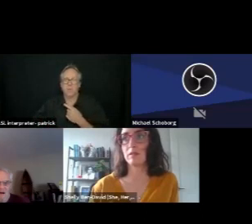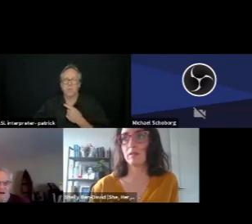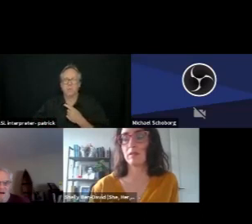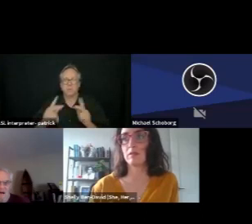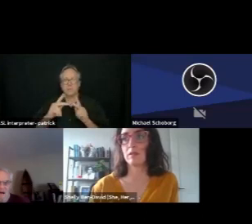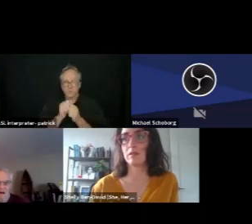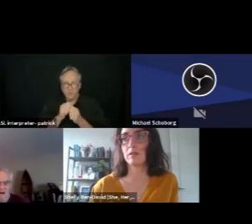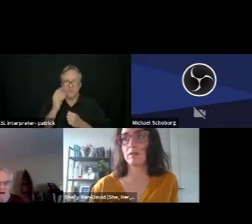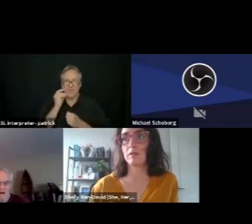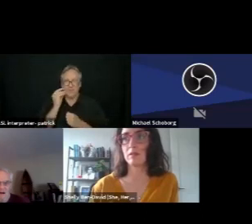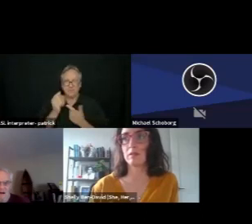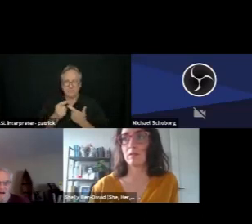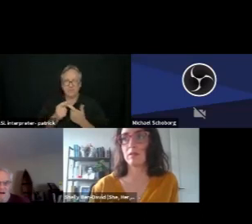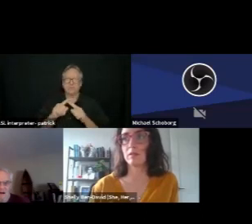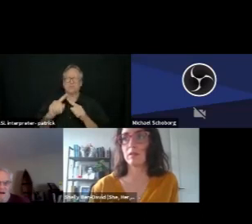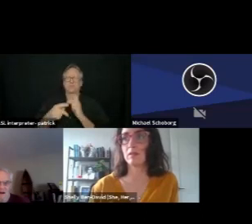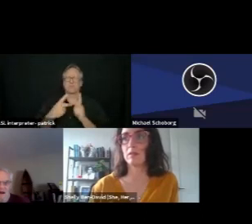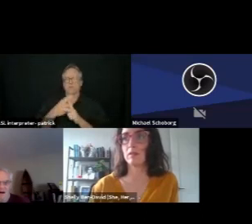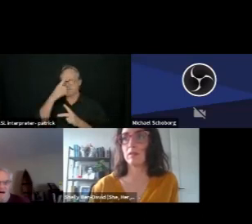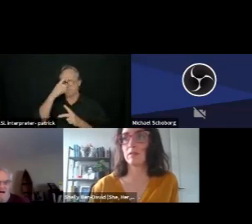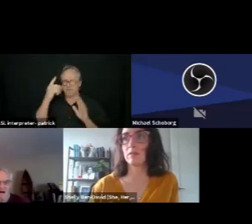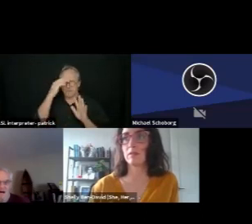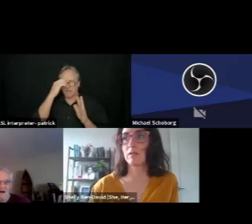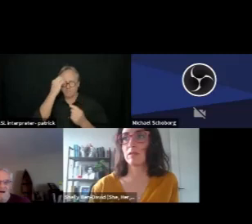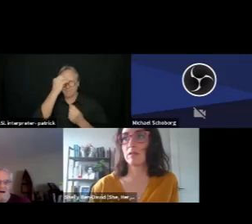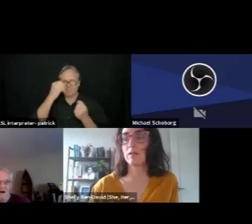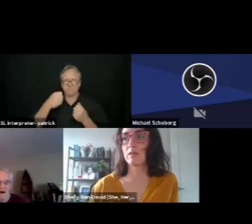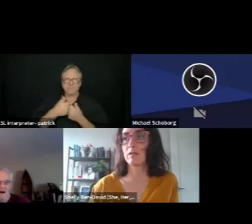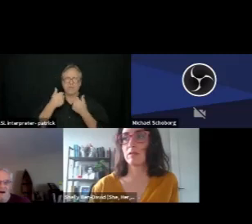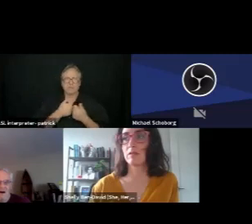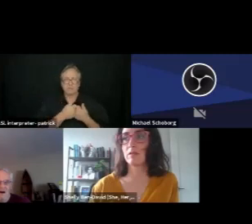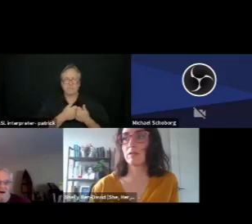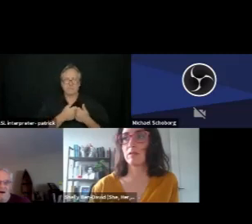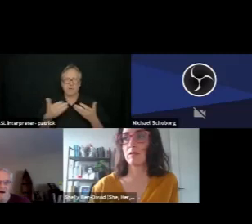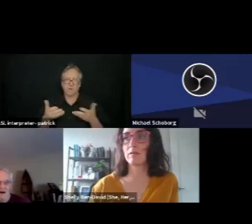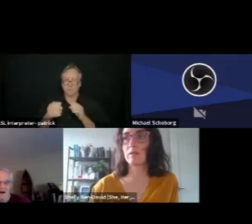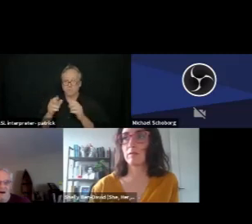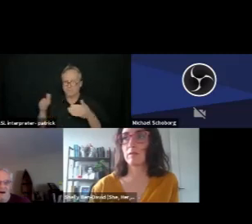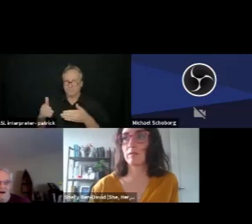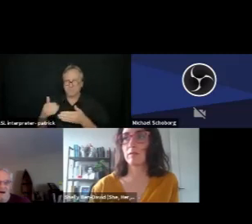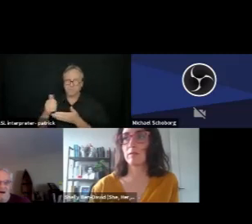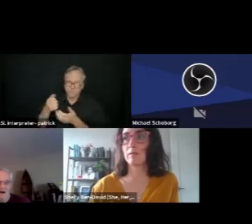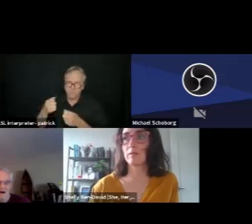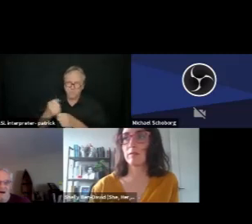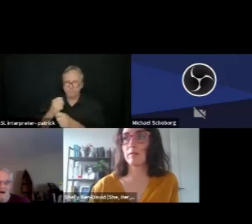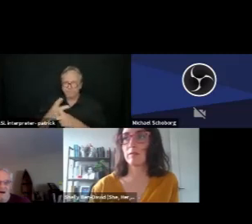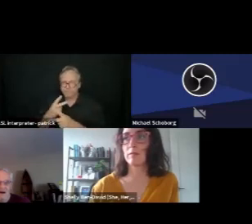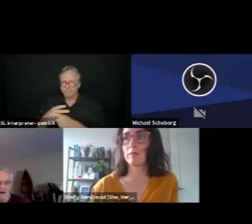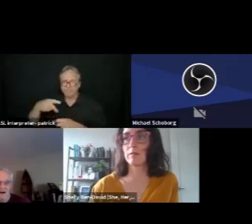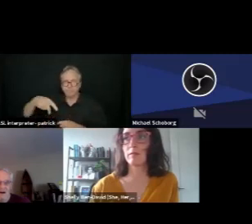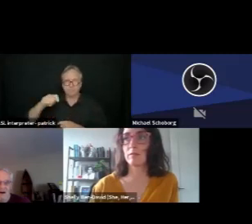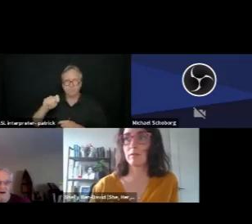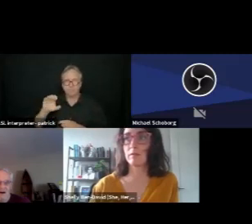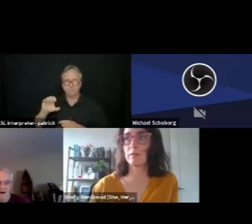lived experience of different types of mental health challenges are doing a lot of work on post-traumatic growth. So they're kind of like bringing the future of